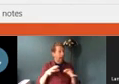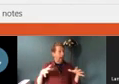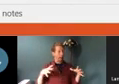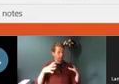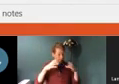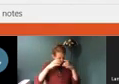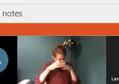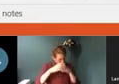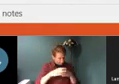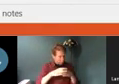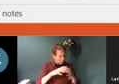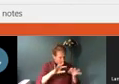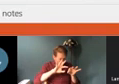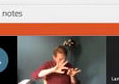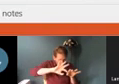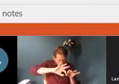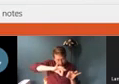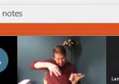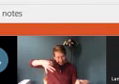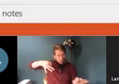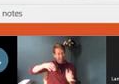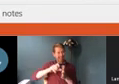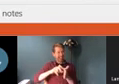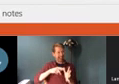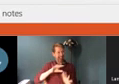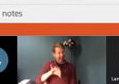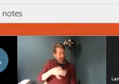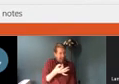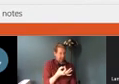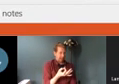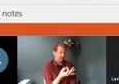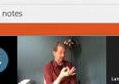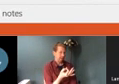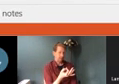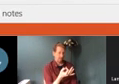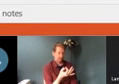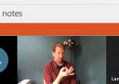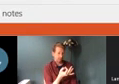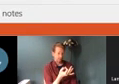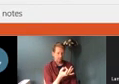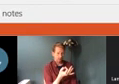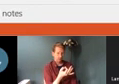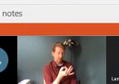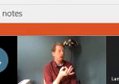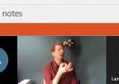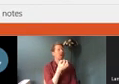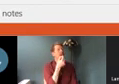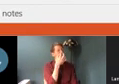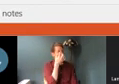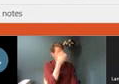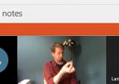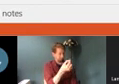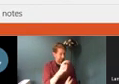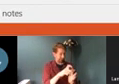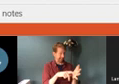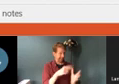DNA needs to be extracted from these materials, biological materials. Once we extracted the